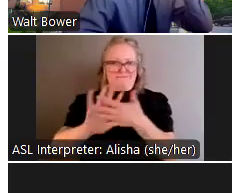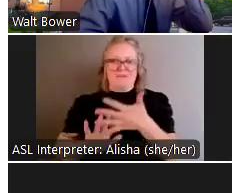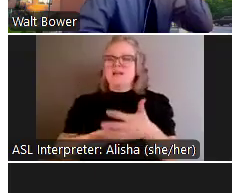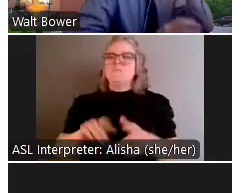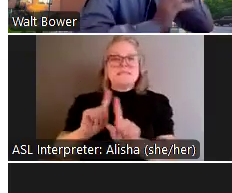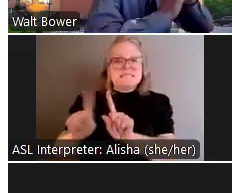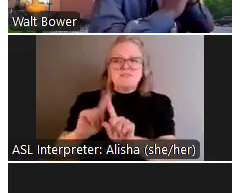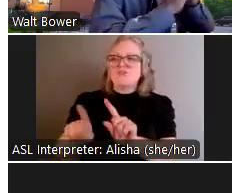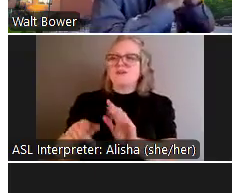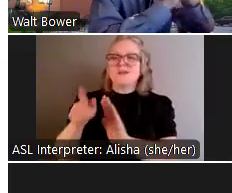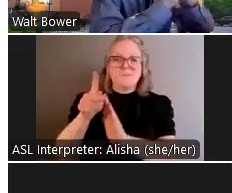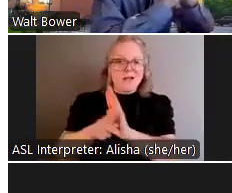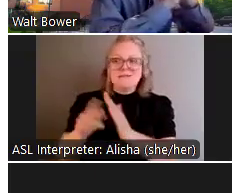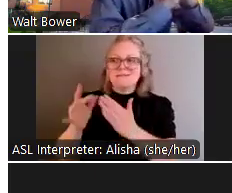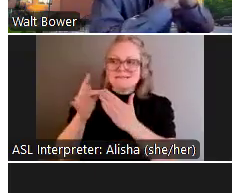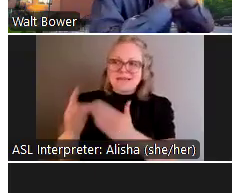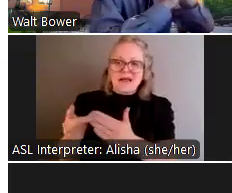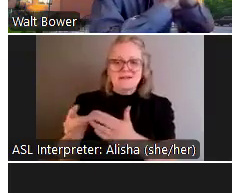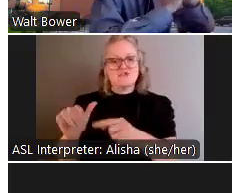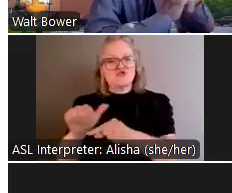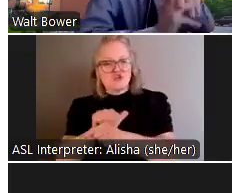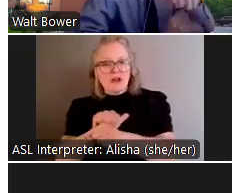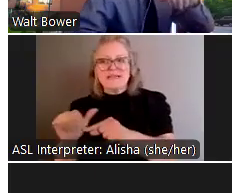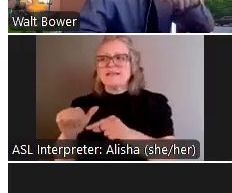and reference materials. So we have,